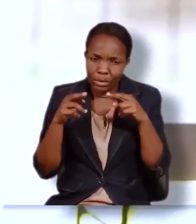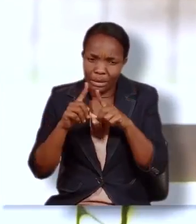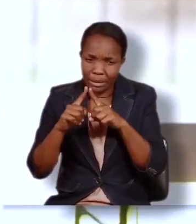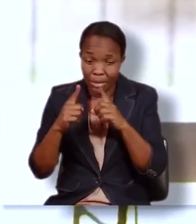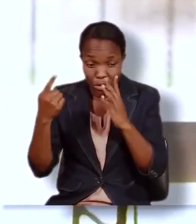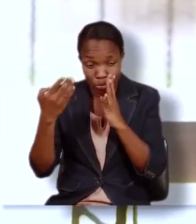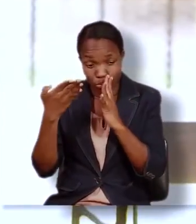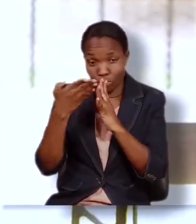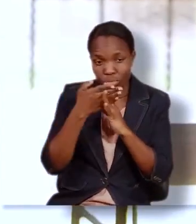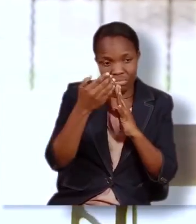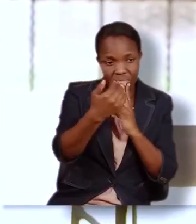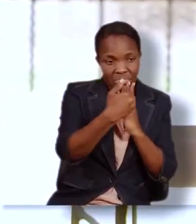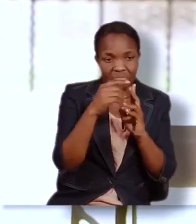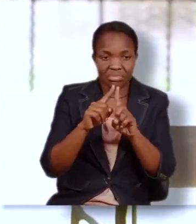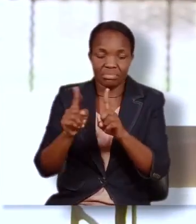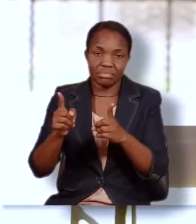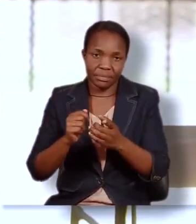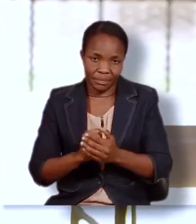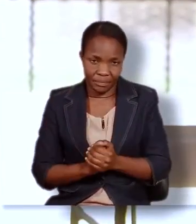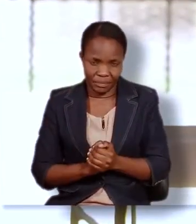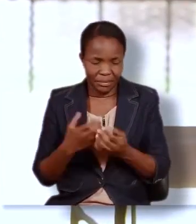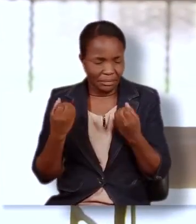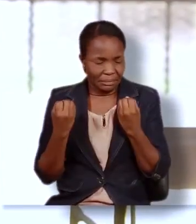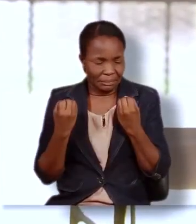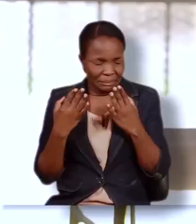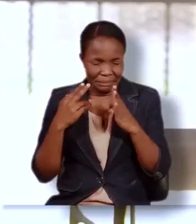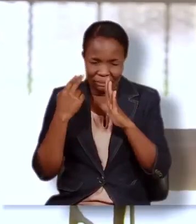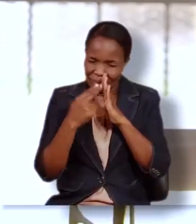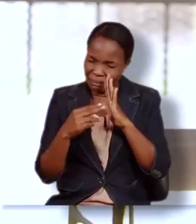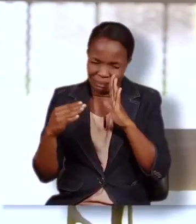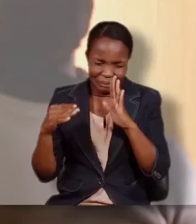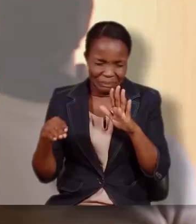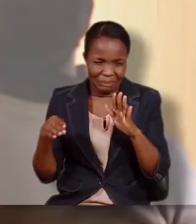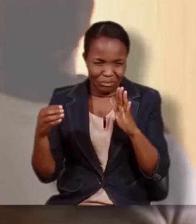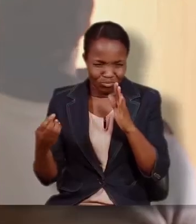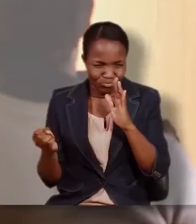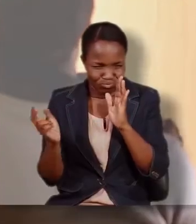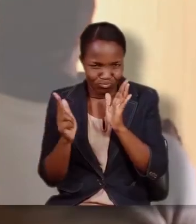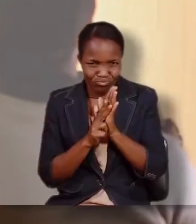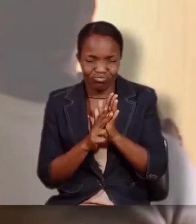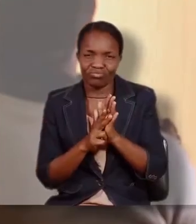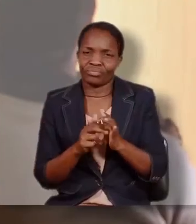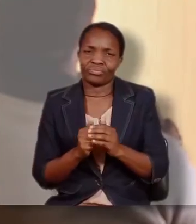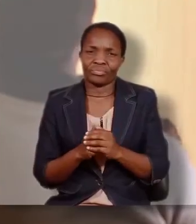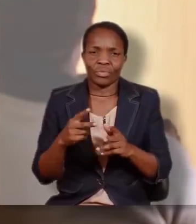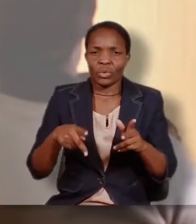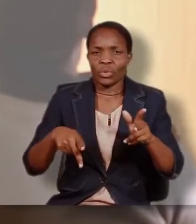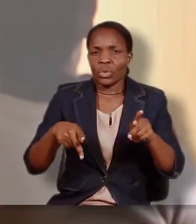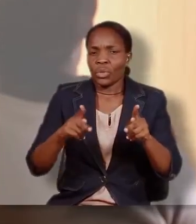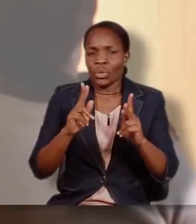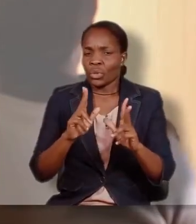and more restrictive laws were made. The Natives Urban Areas Act in 1952, the Native Labor Act